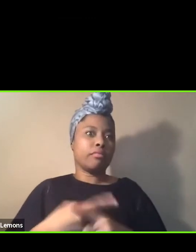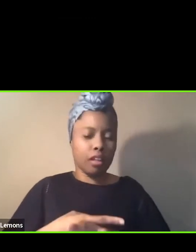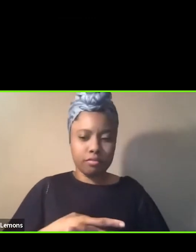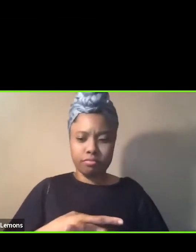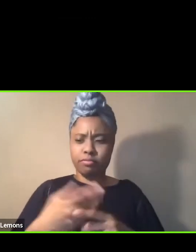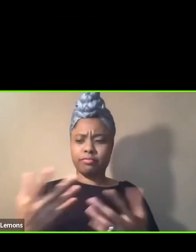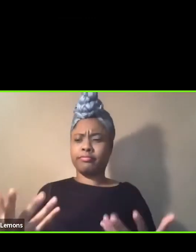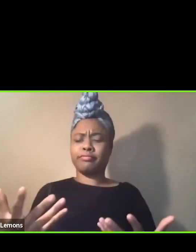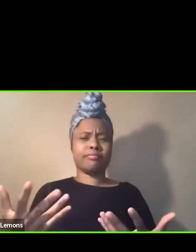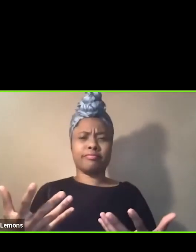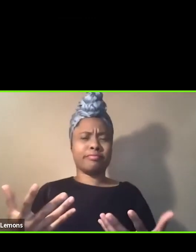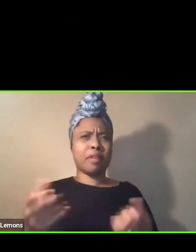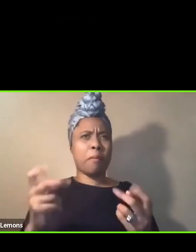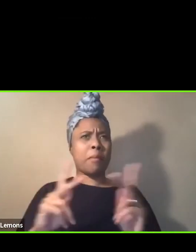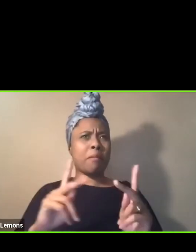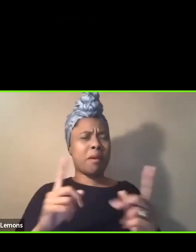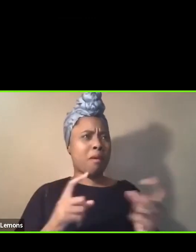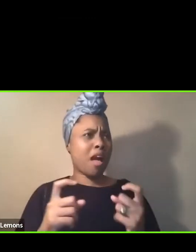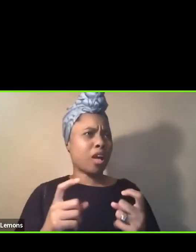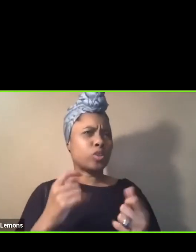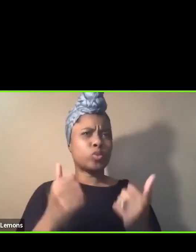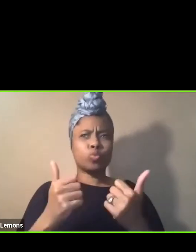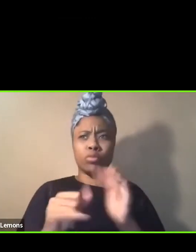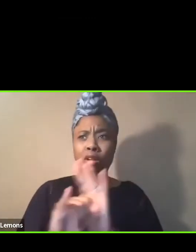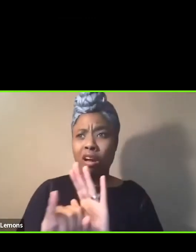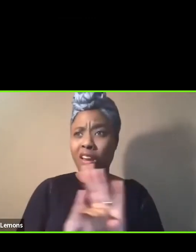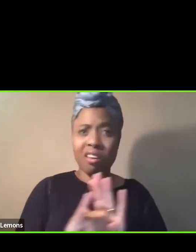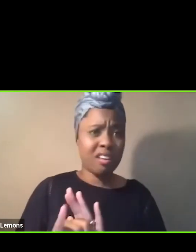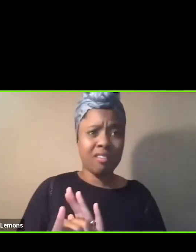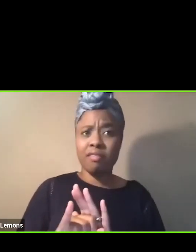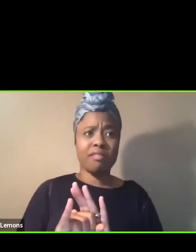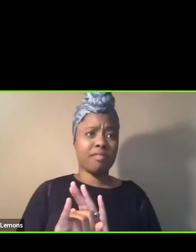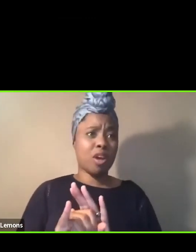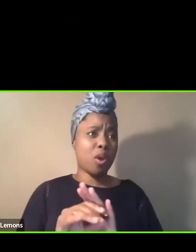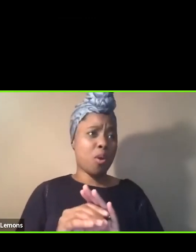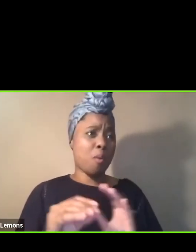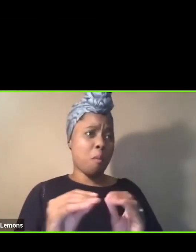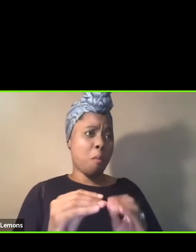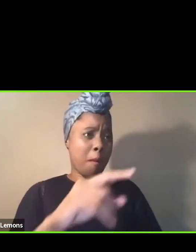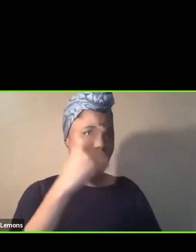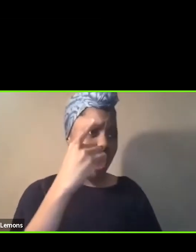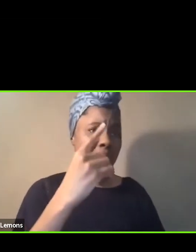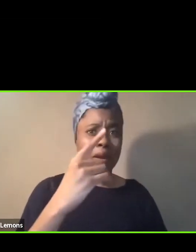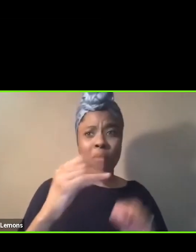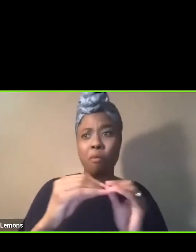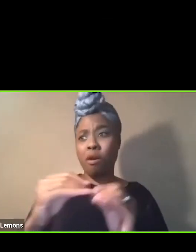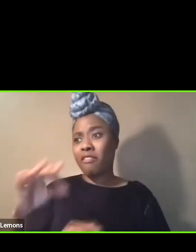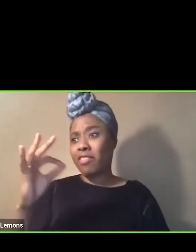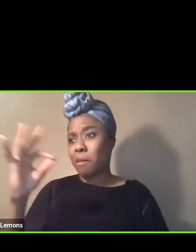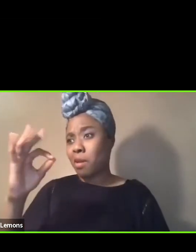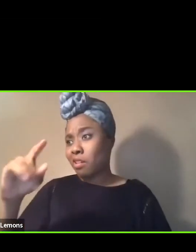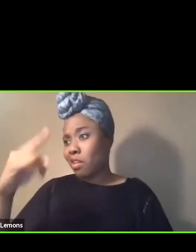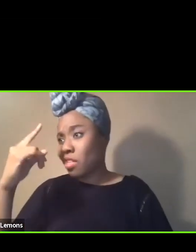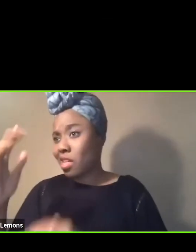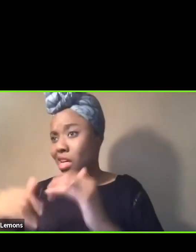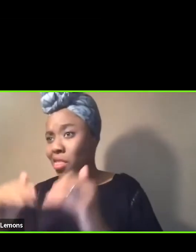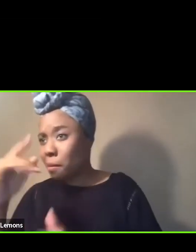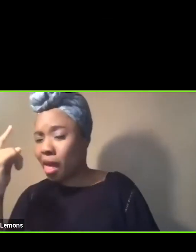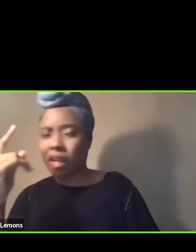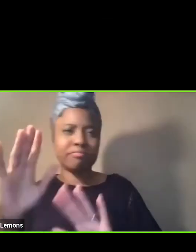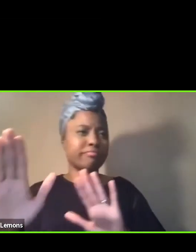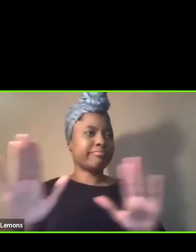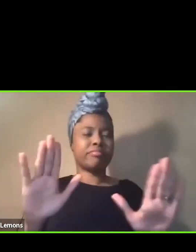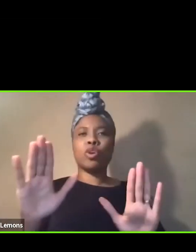might ask, well, which one do I identify with more? Am I more Black than Filipino? Am I more Filipino than Black? No,